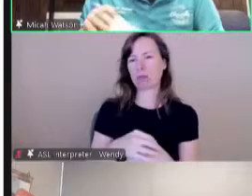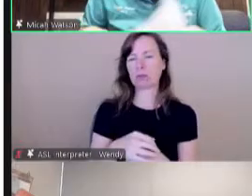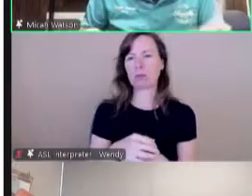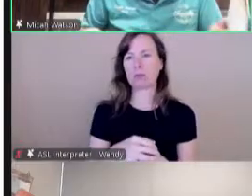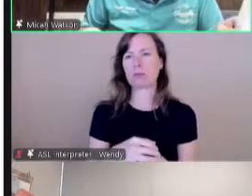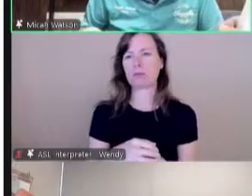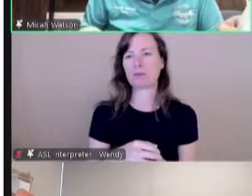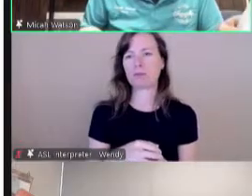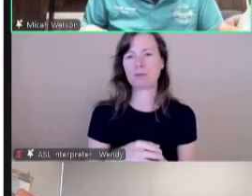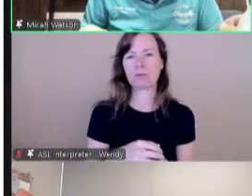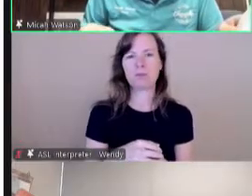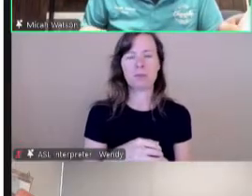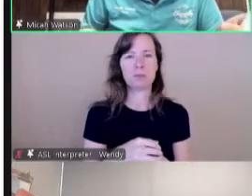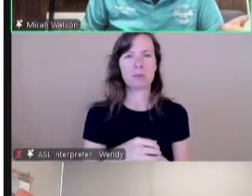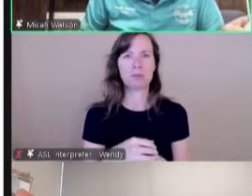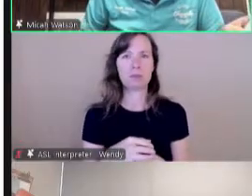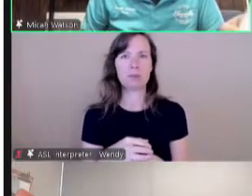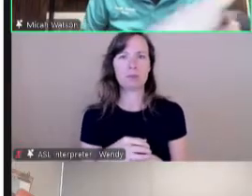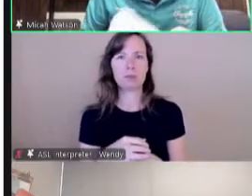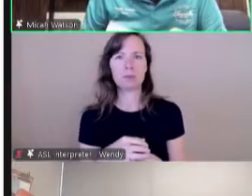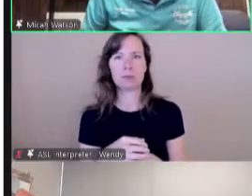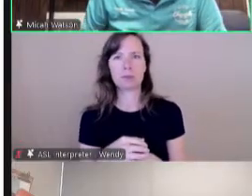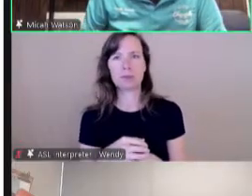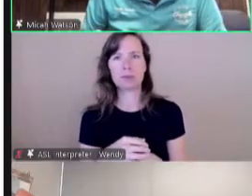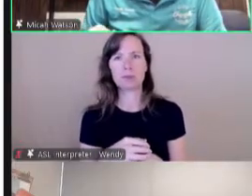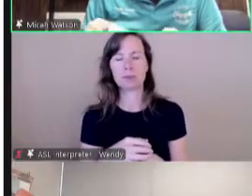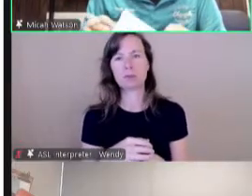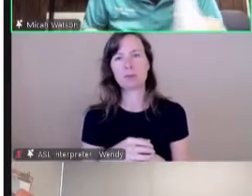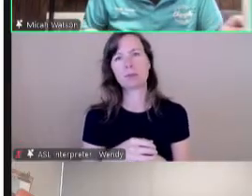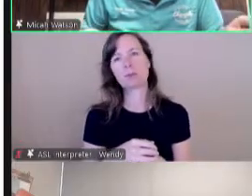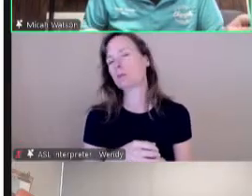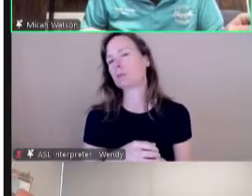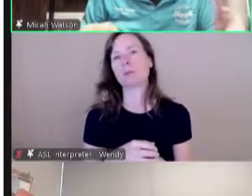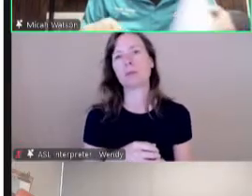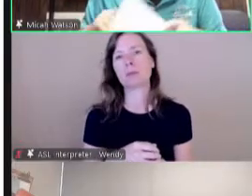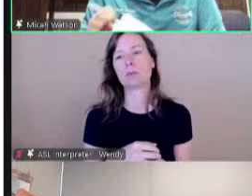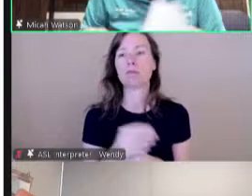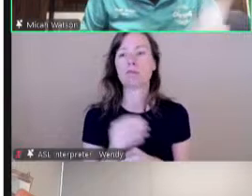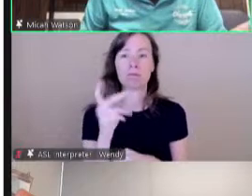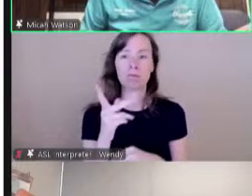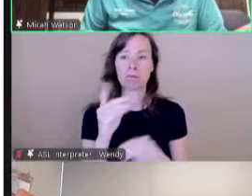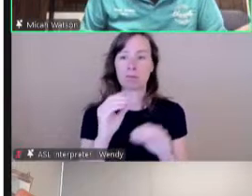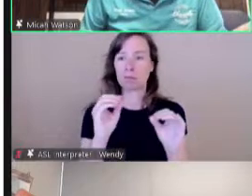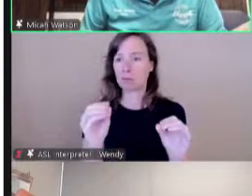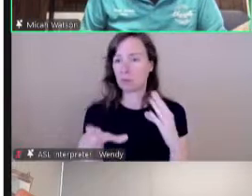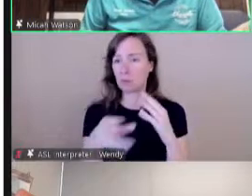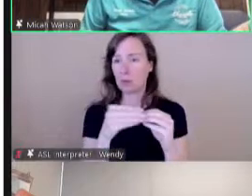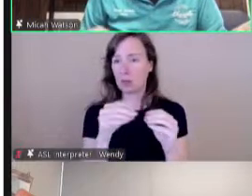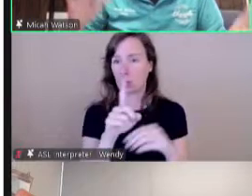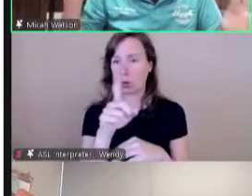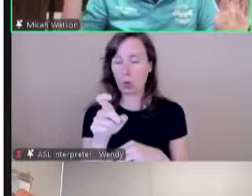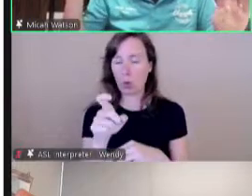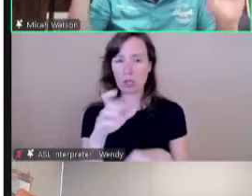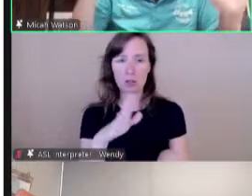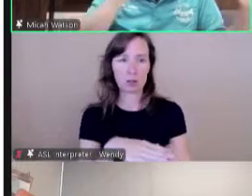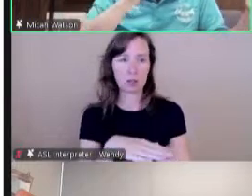Okay. If there are no further questions